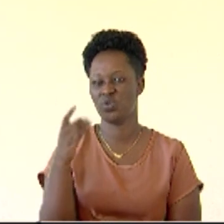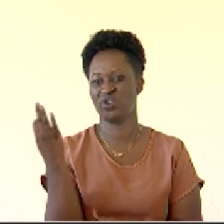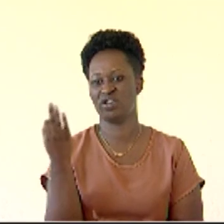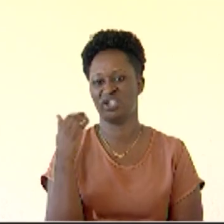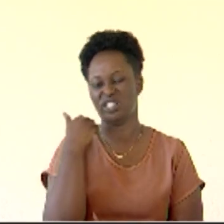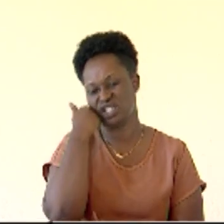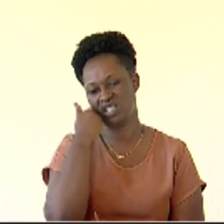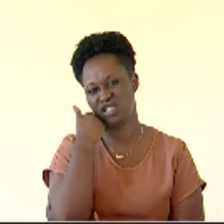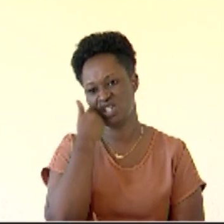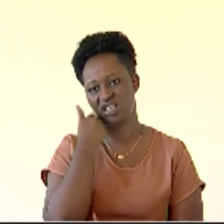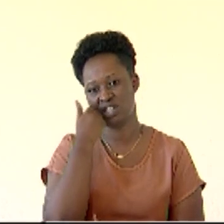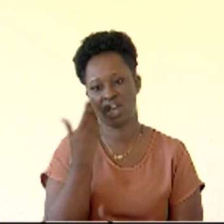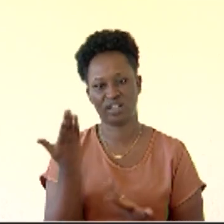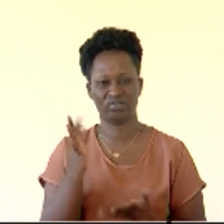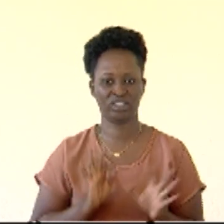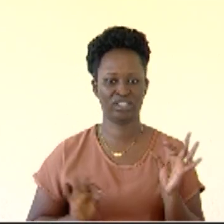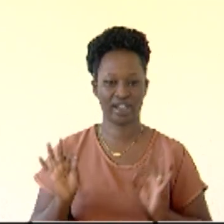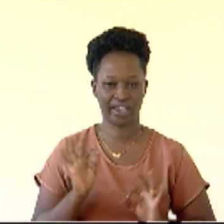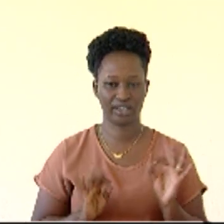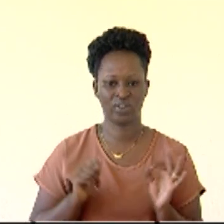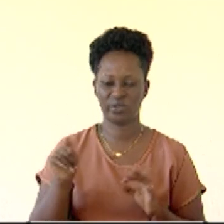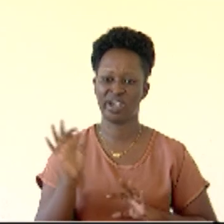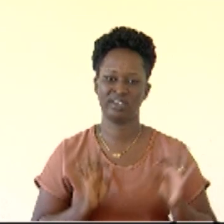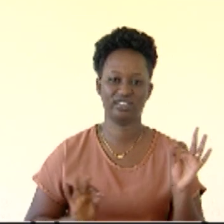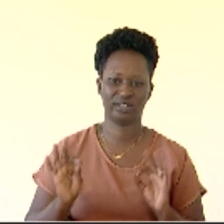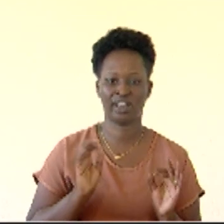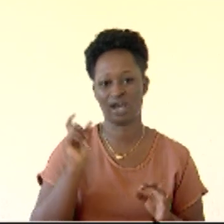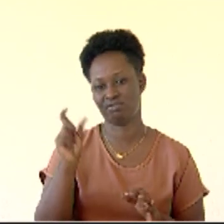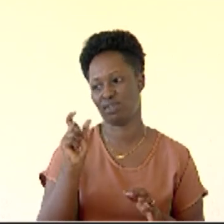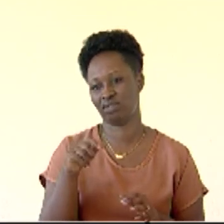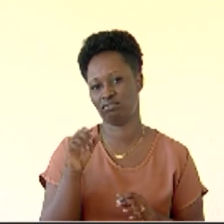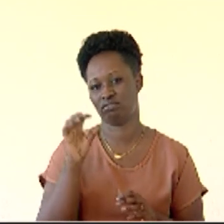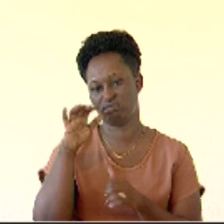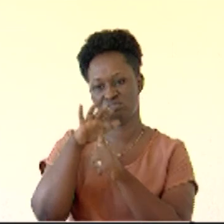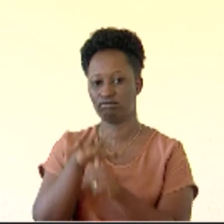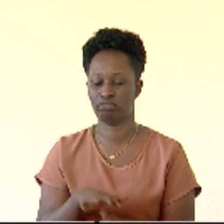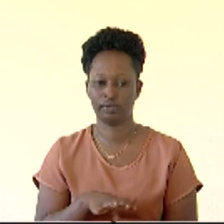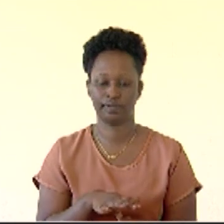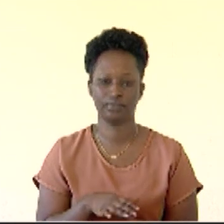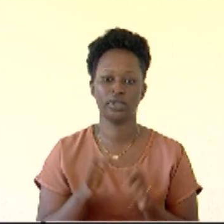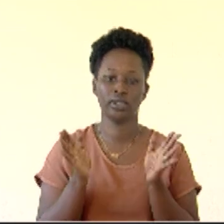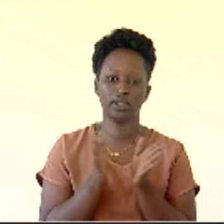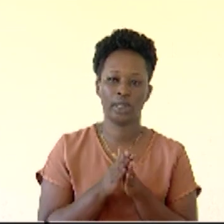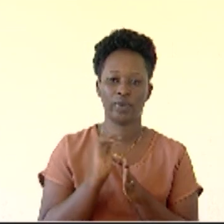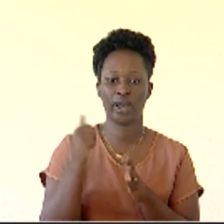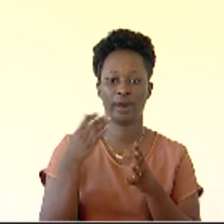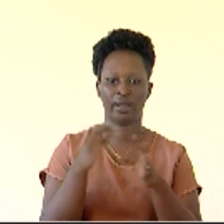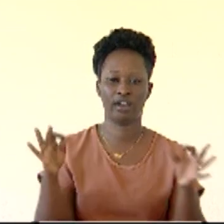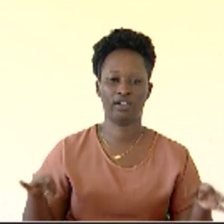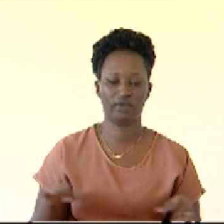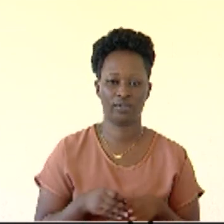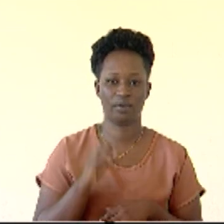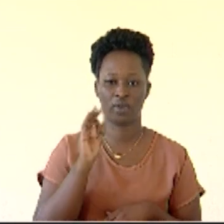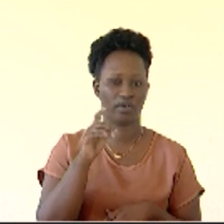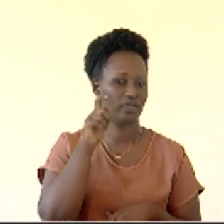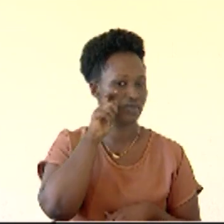She's a prostitute, all right? So there's also another form of sexual relationship